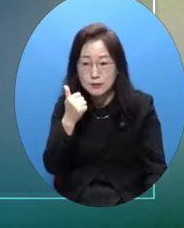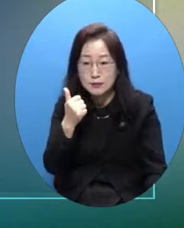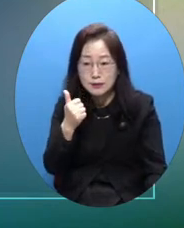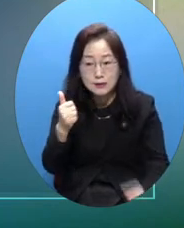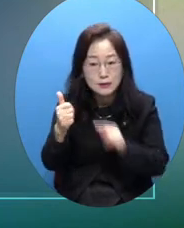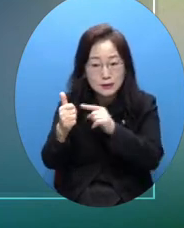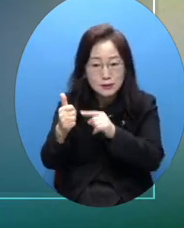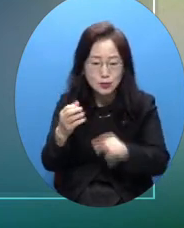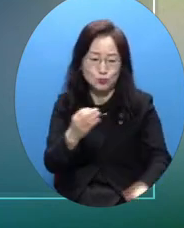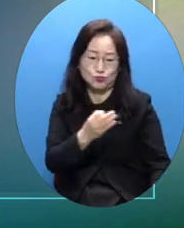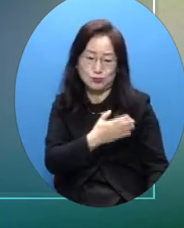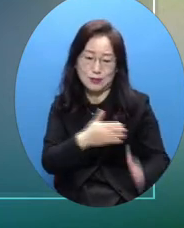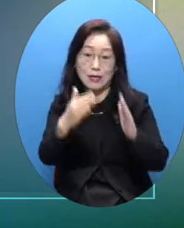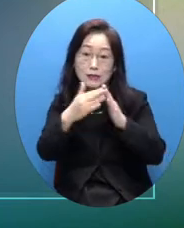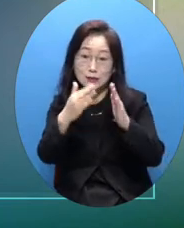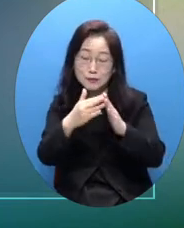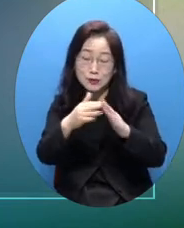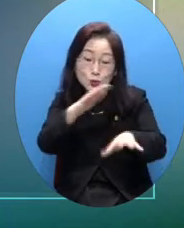he's